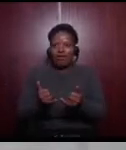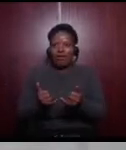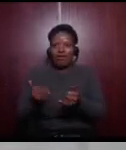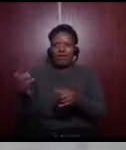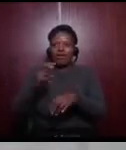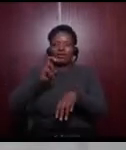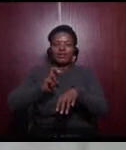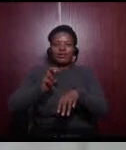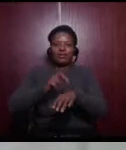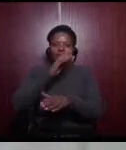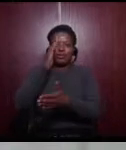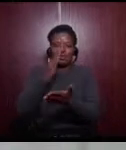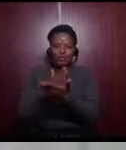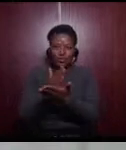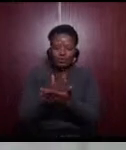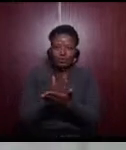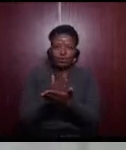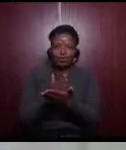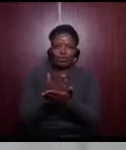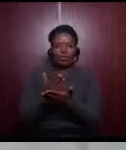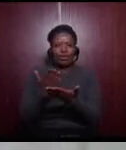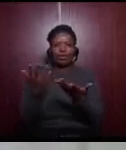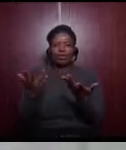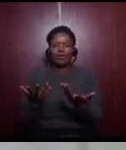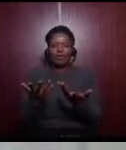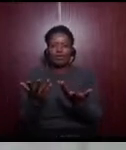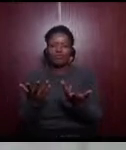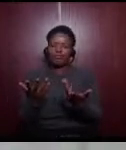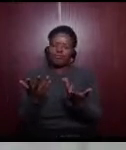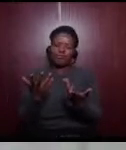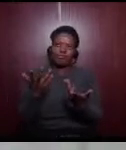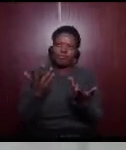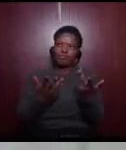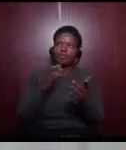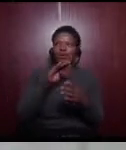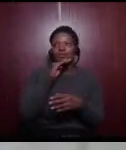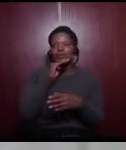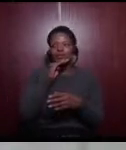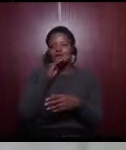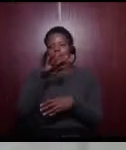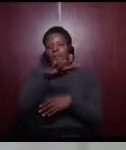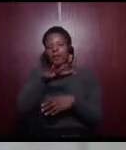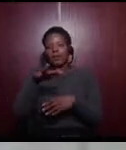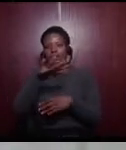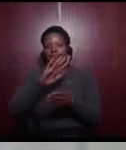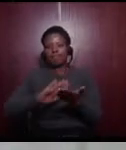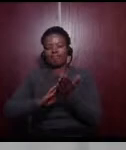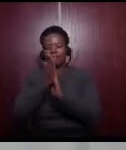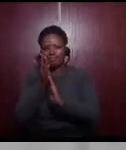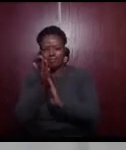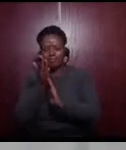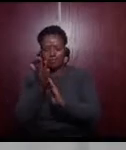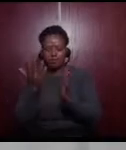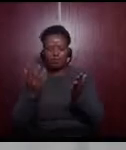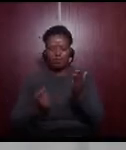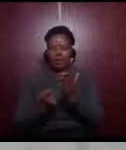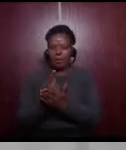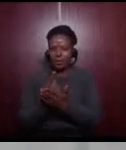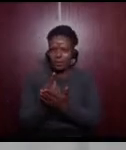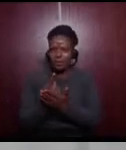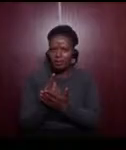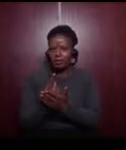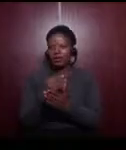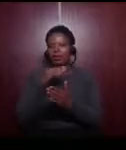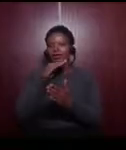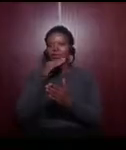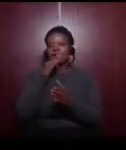short. So meaning that, let's say a particular place is affected by a disaster, the way that